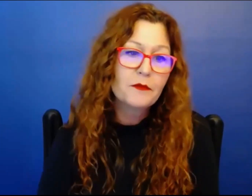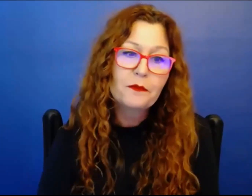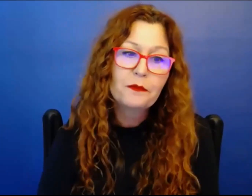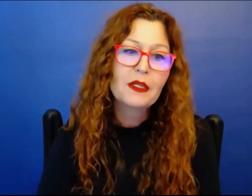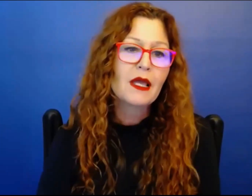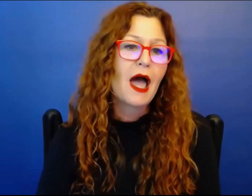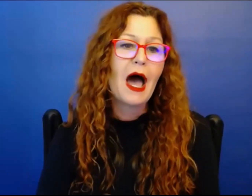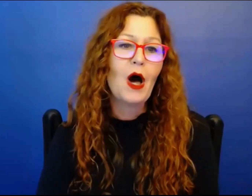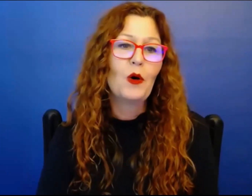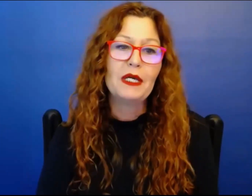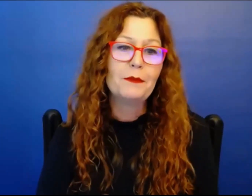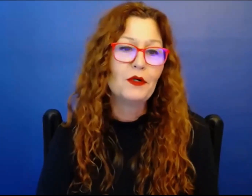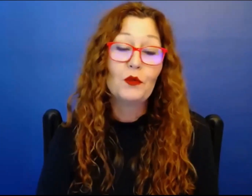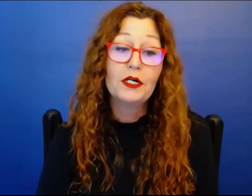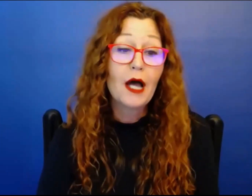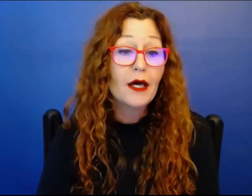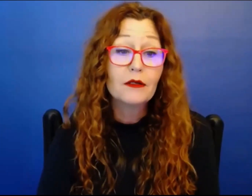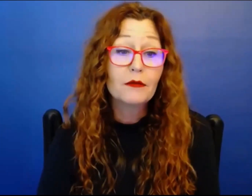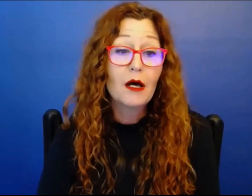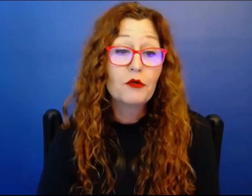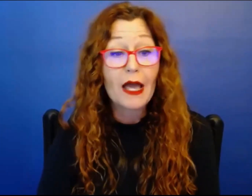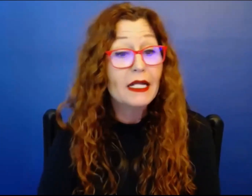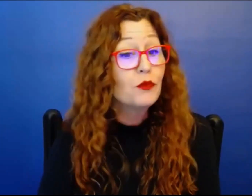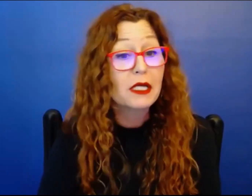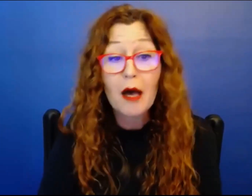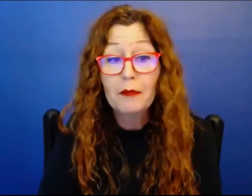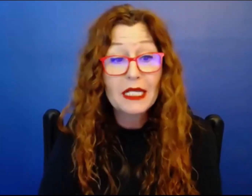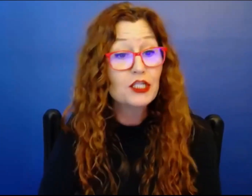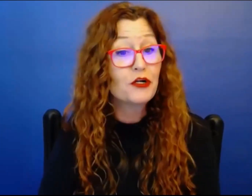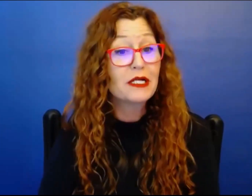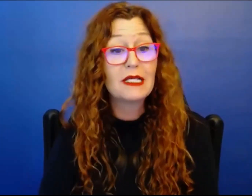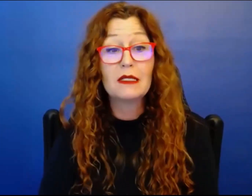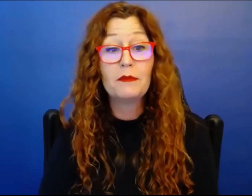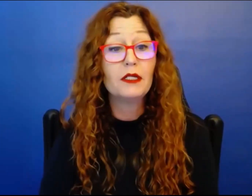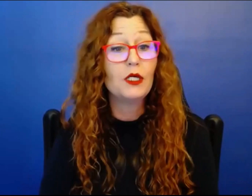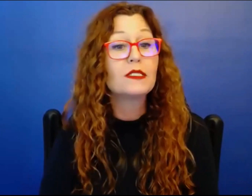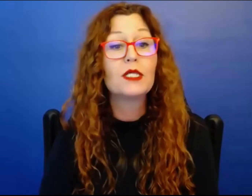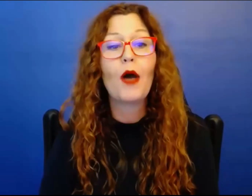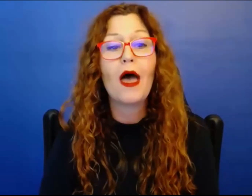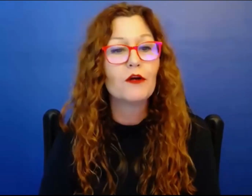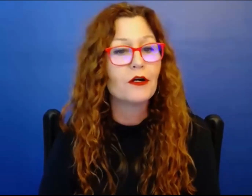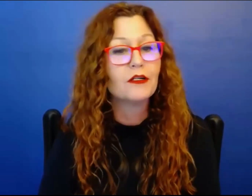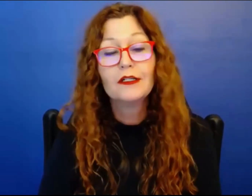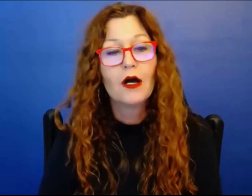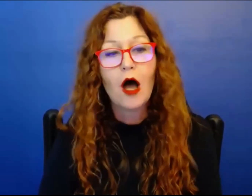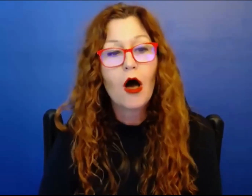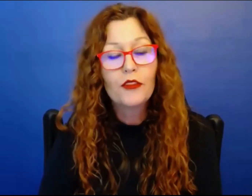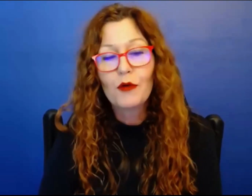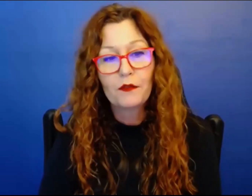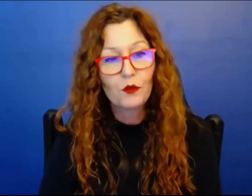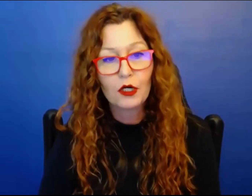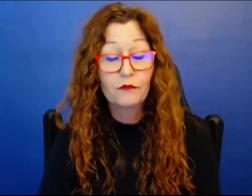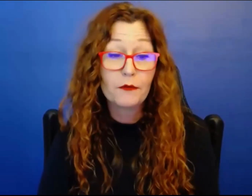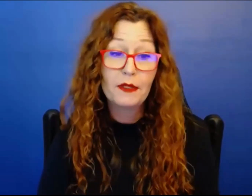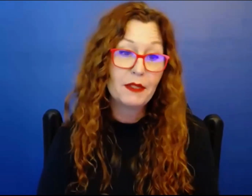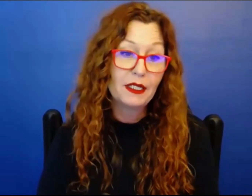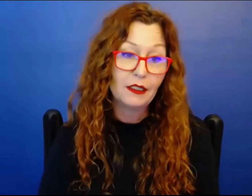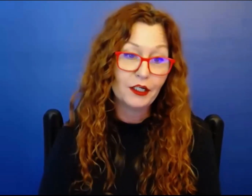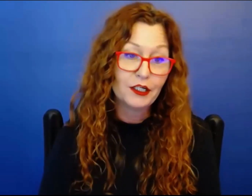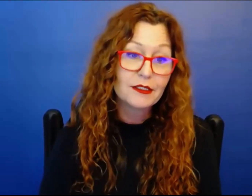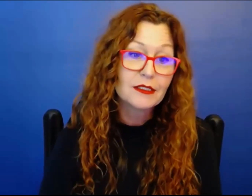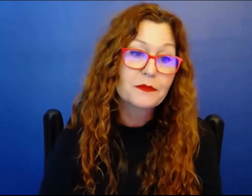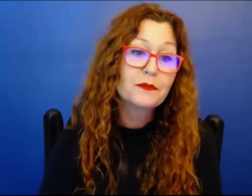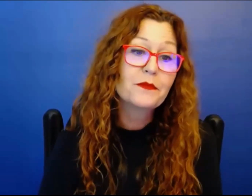heartbreaking how people were not provided with accommodations or accessibility whatsoever all throughout the world for many,